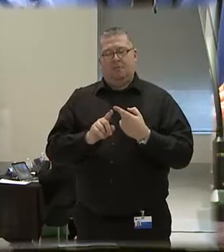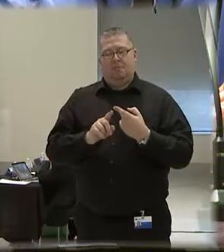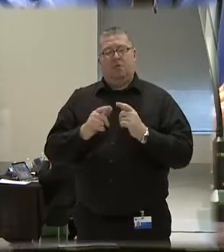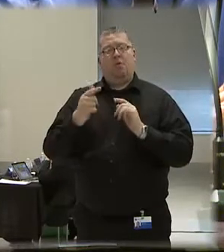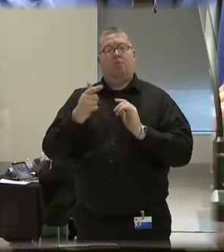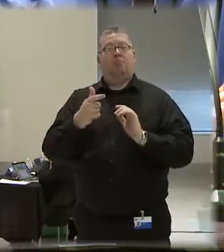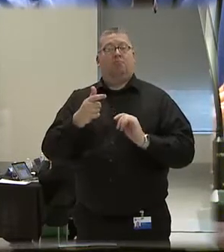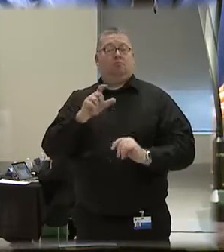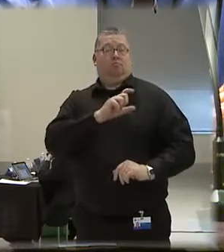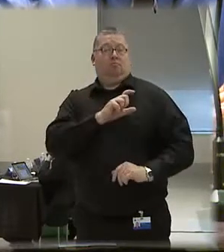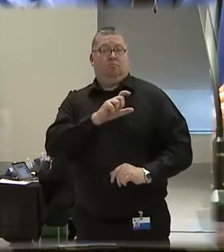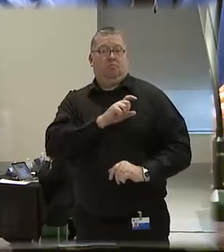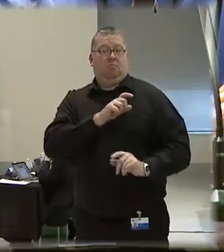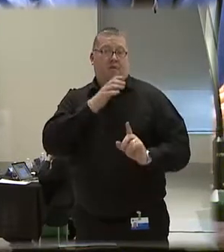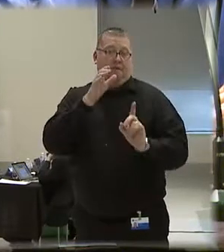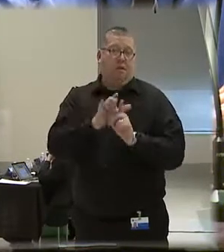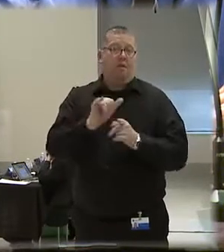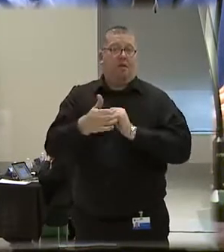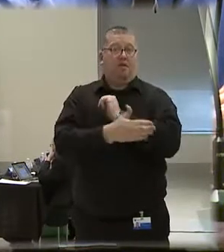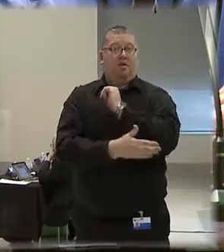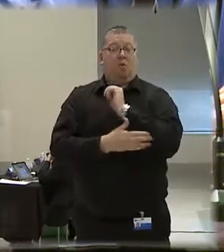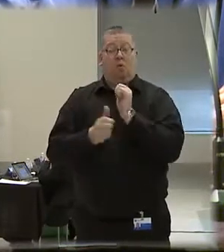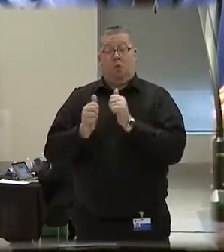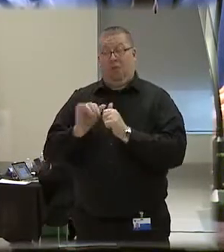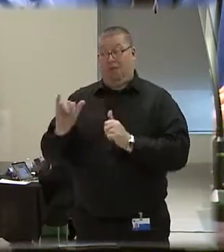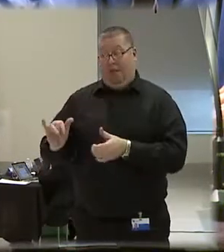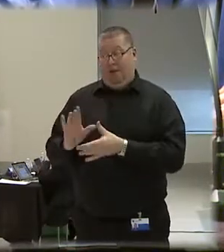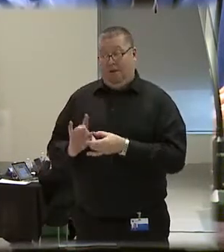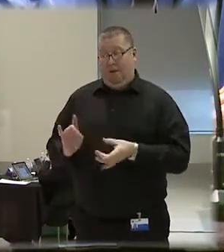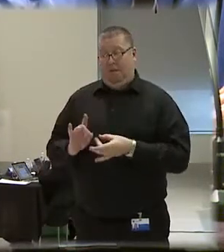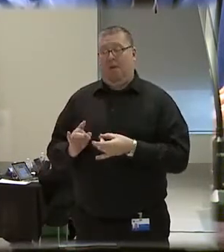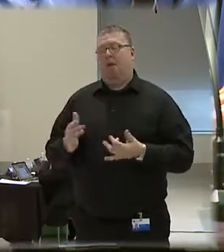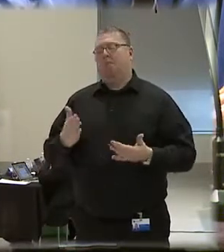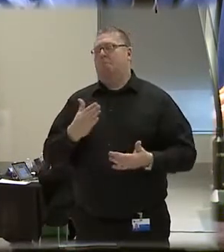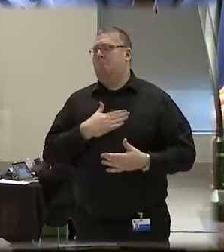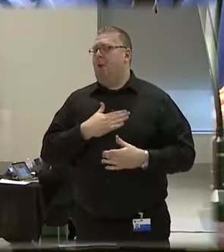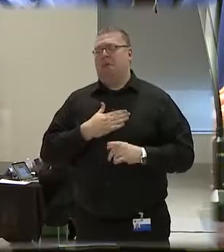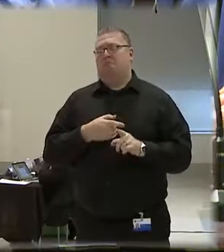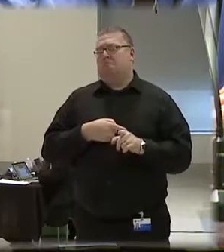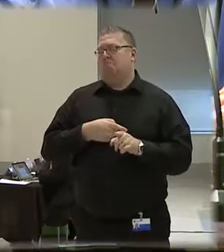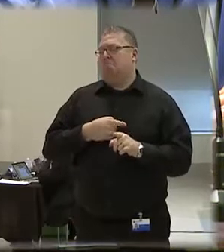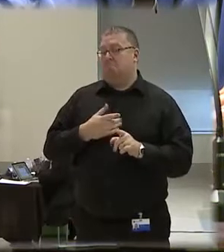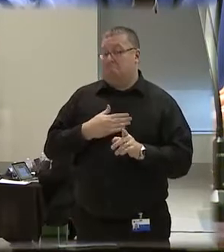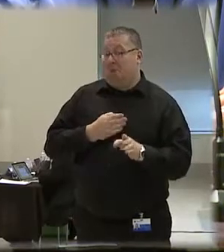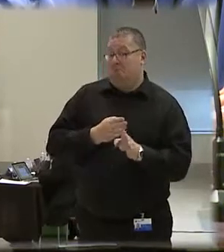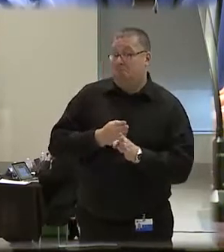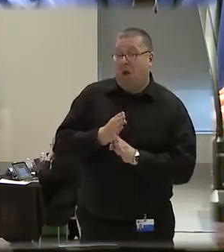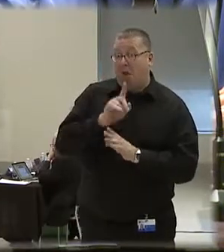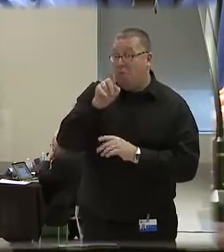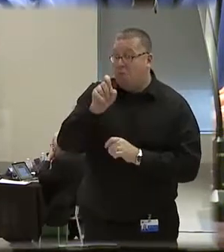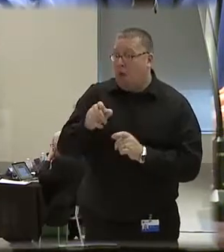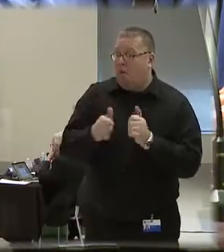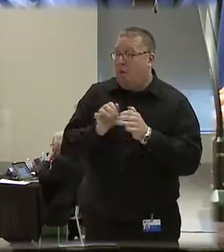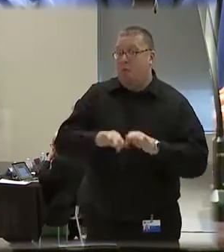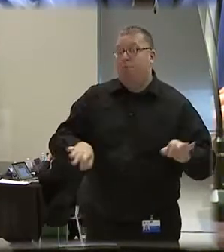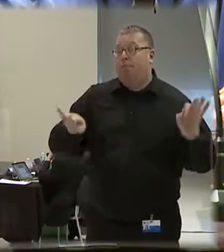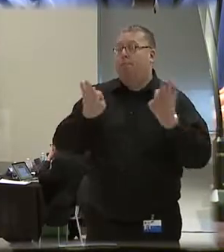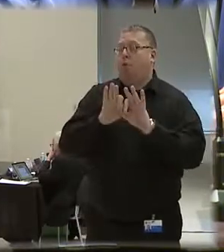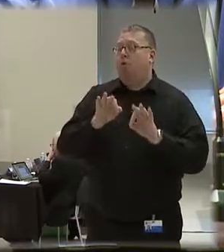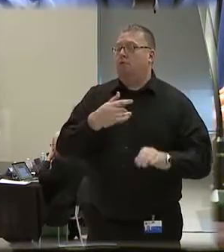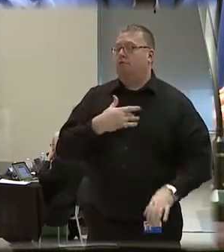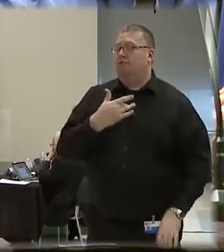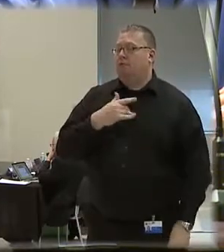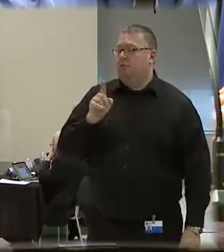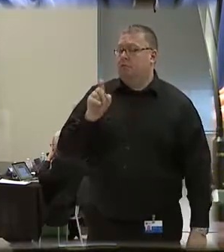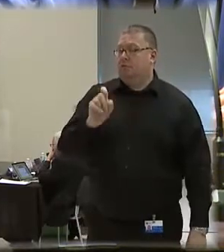law enforcement in this country. Now, that being said, let me get to the crux of the questions that I have here, and one that is very important. And I